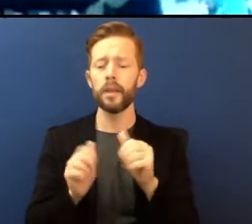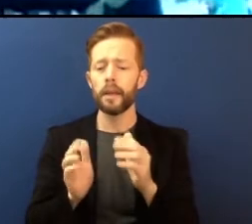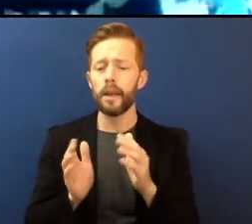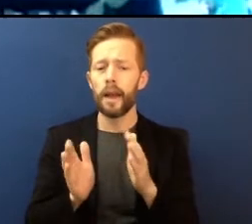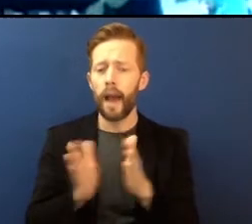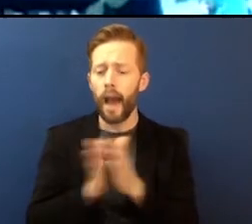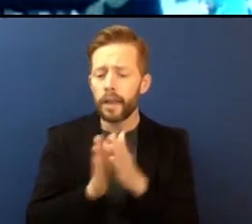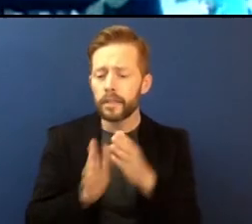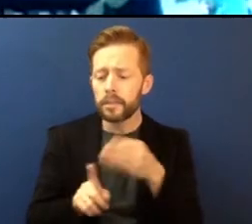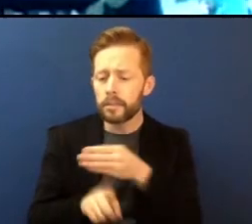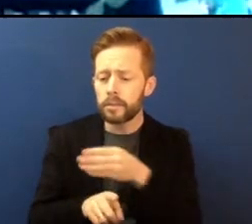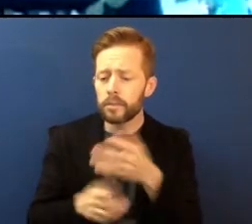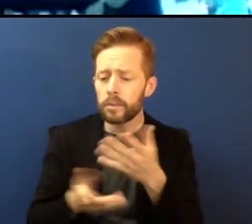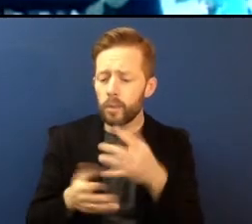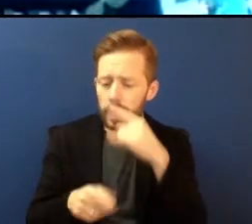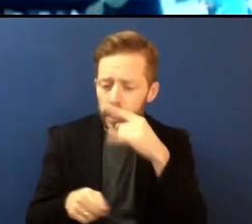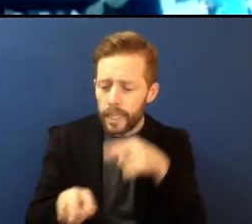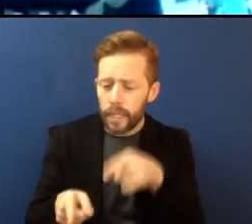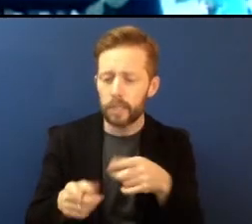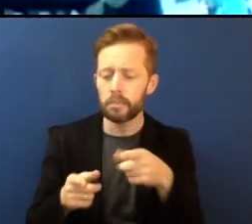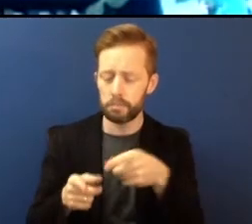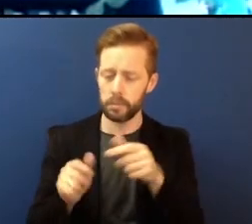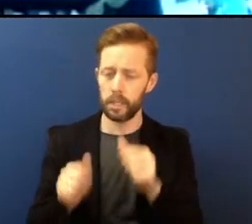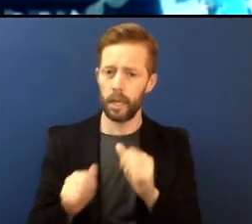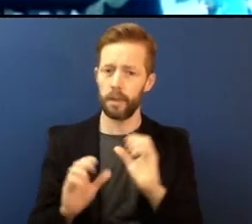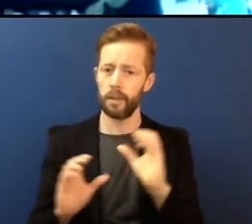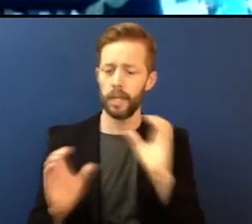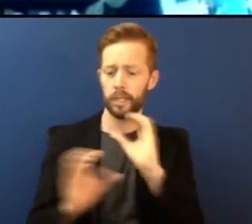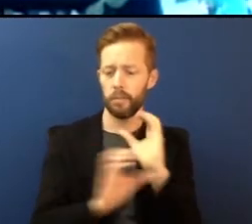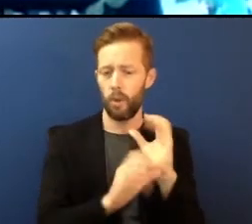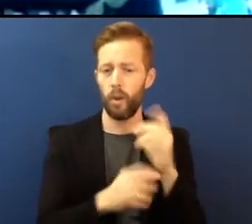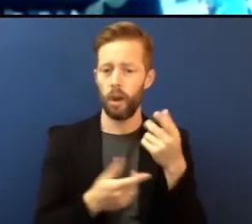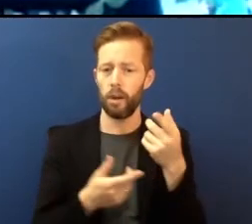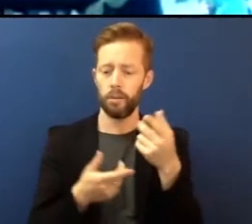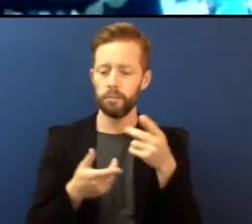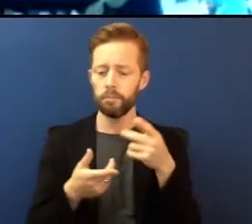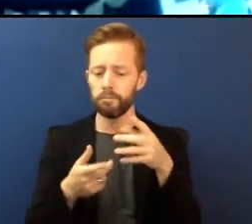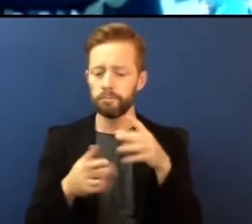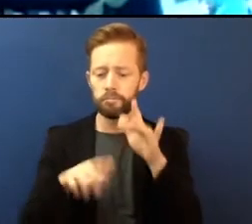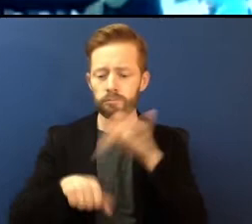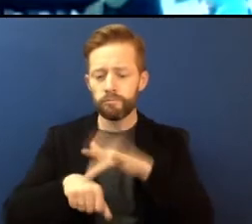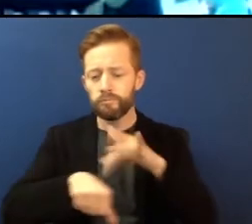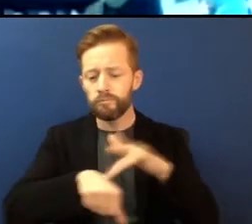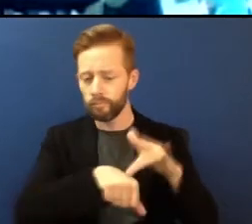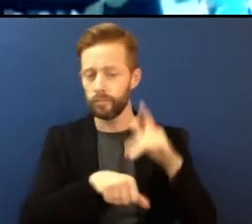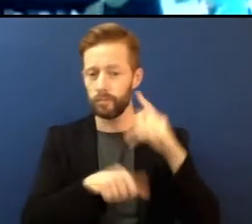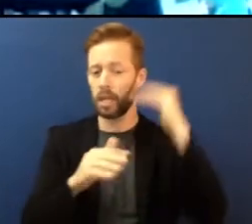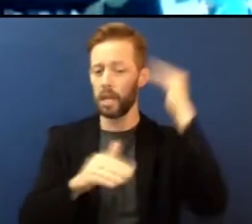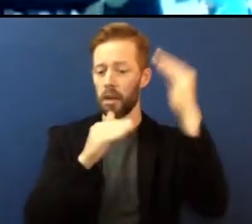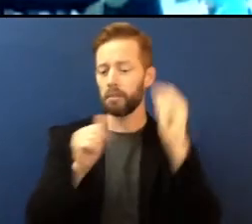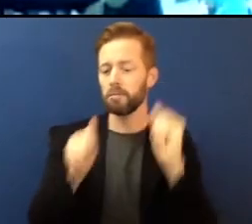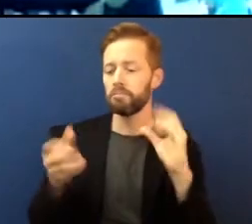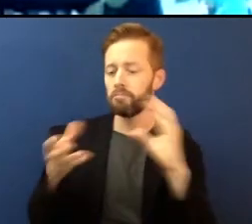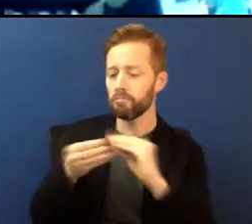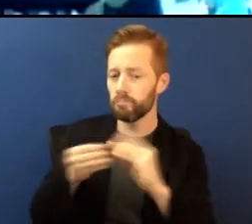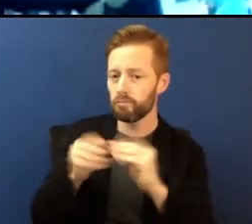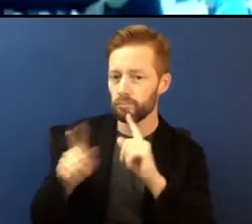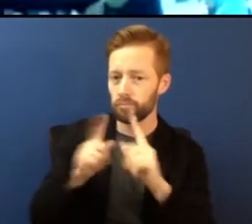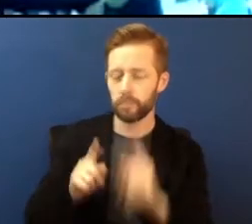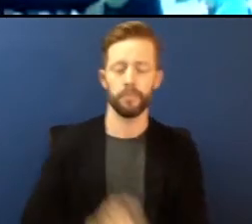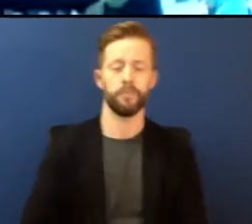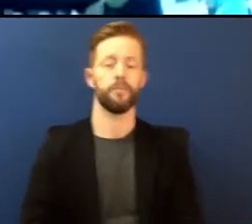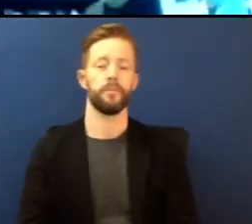in advance to get some object that's of interest to them, and then they could explore the object and get the adults to talk about